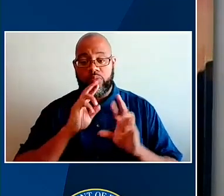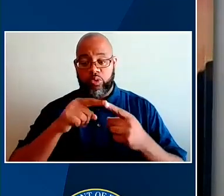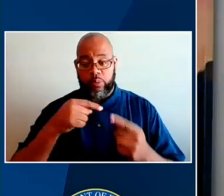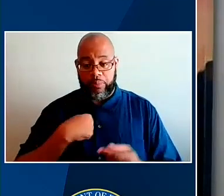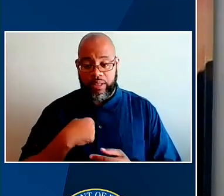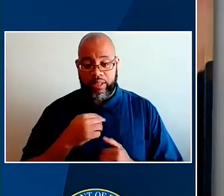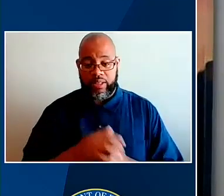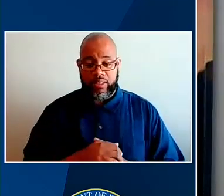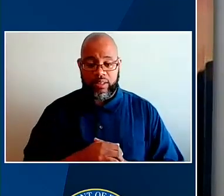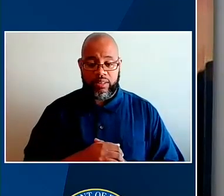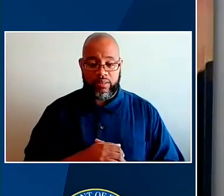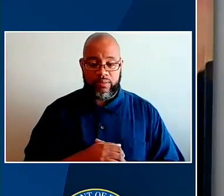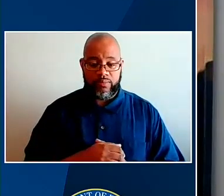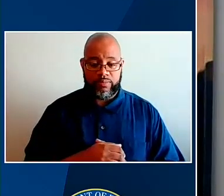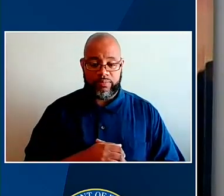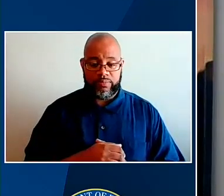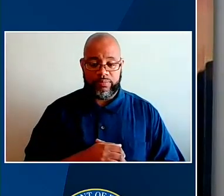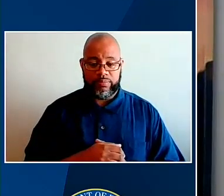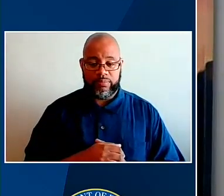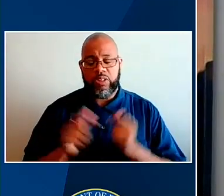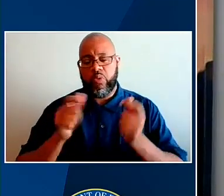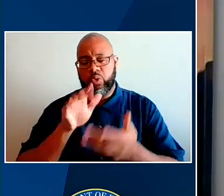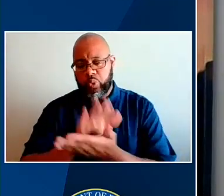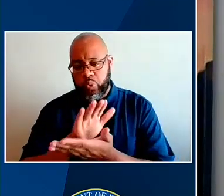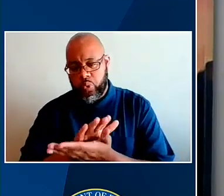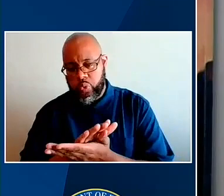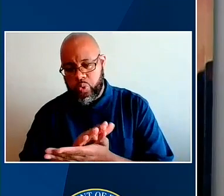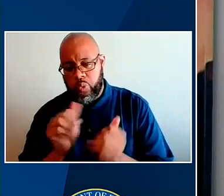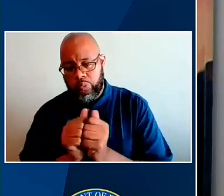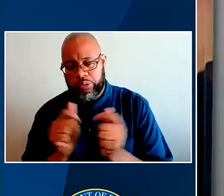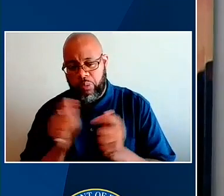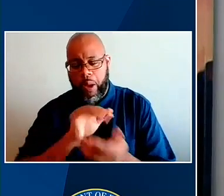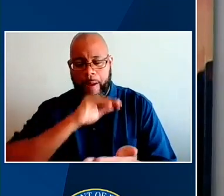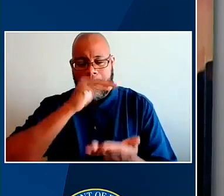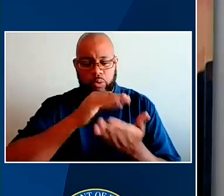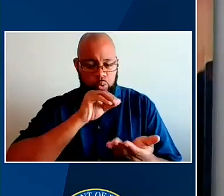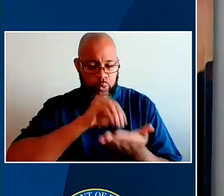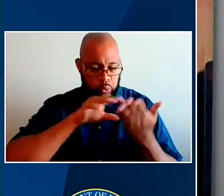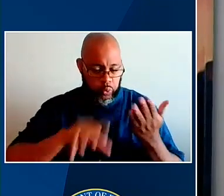a small school with a small number of students,